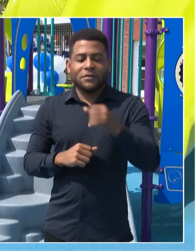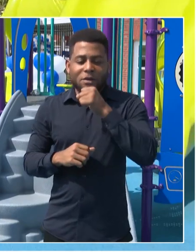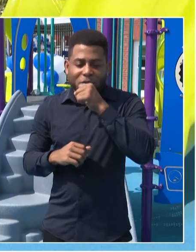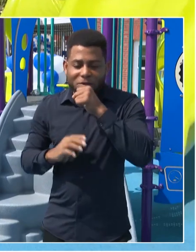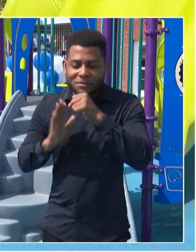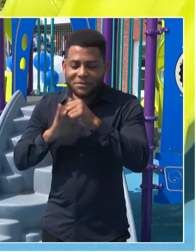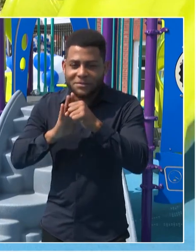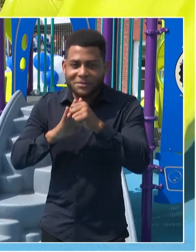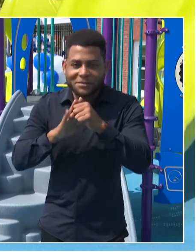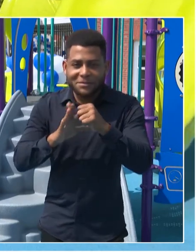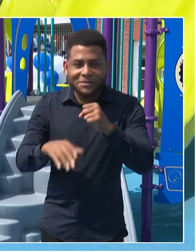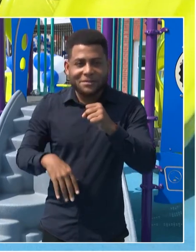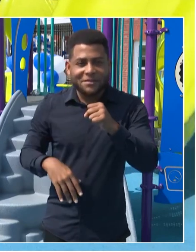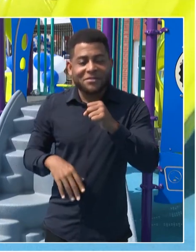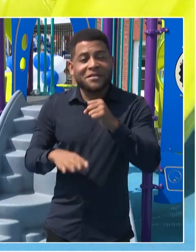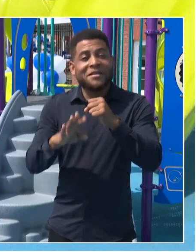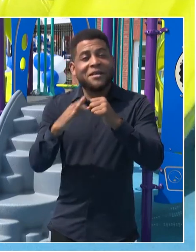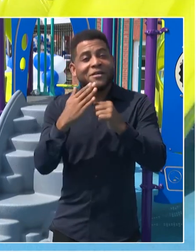Good morning,